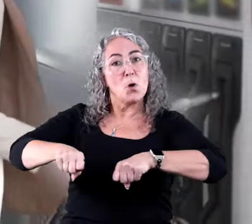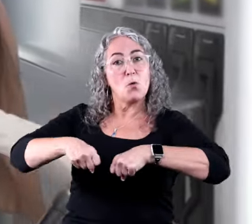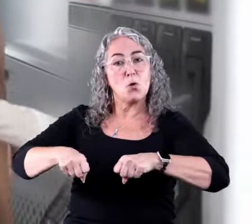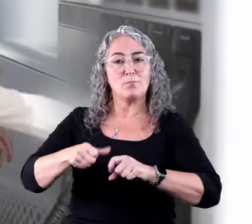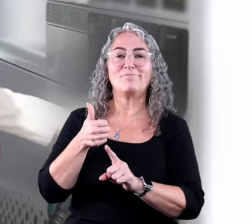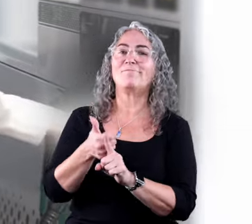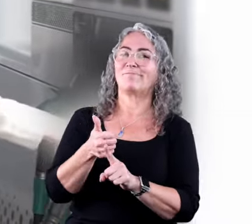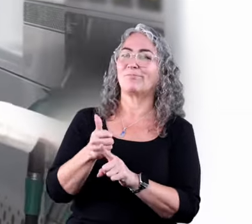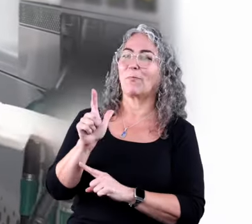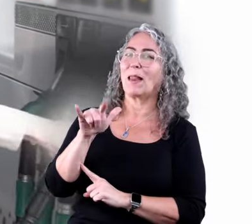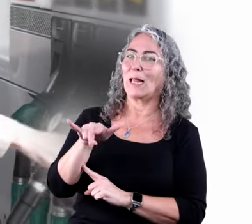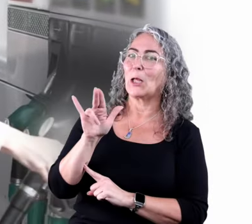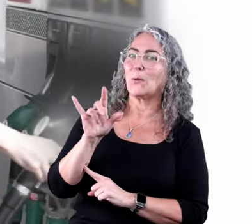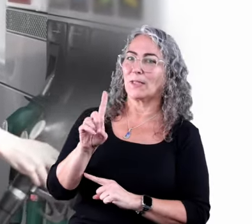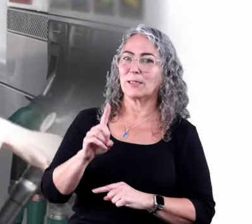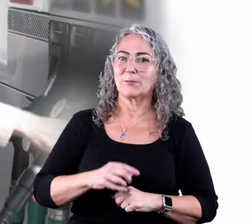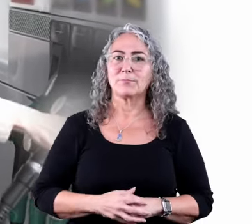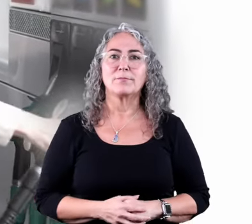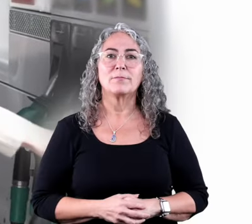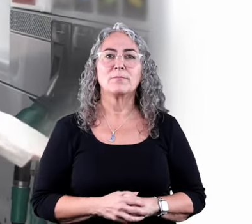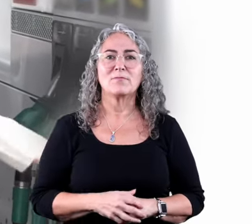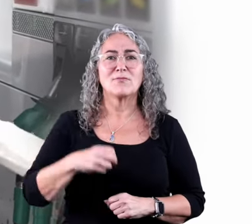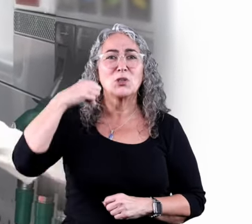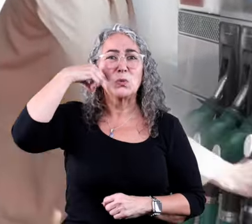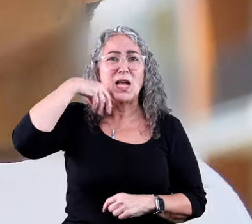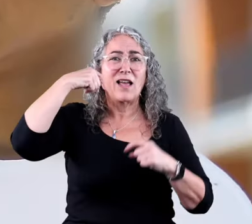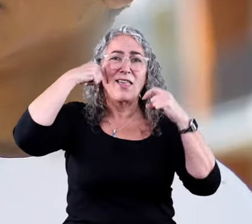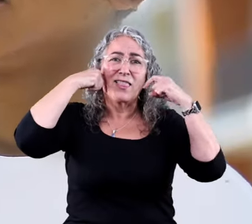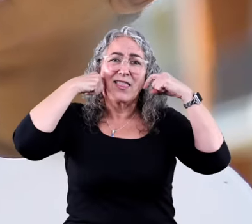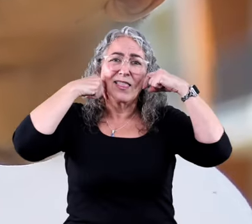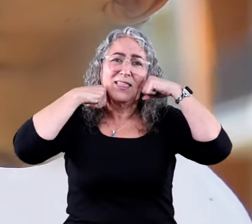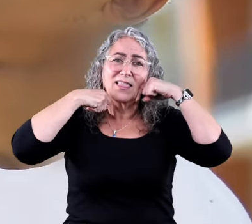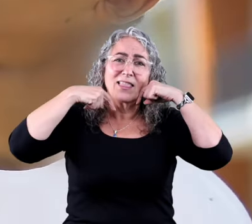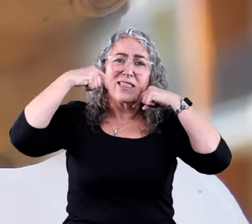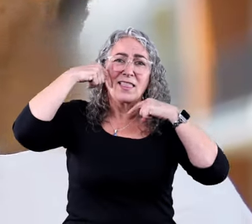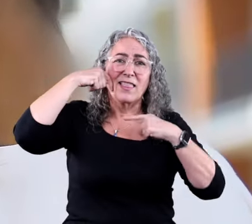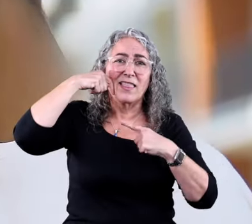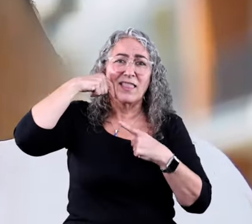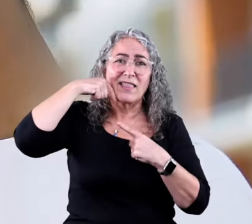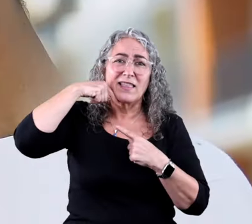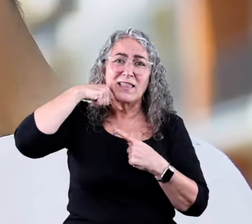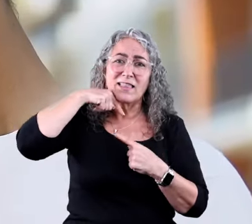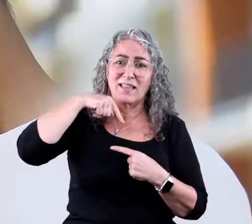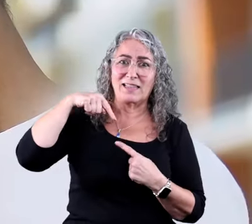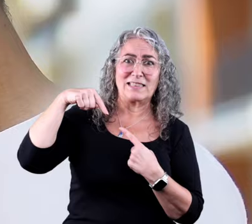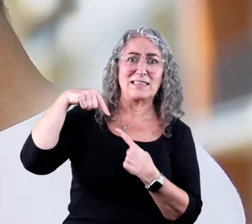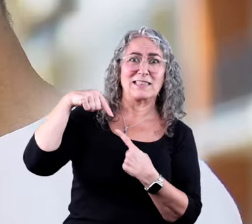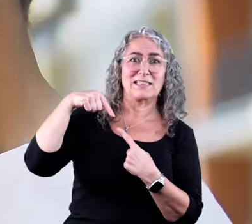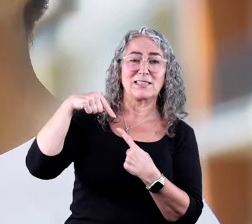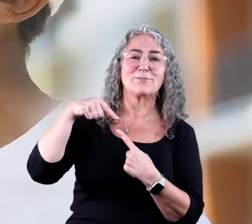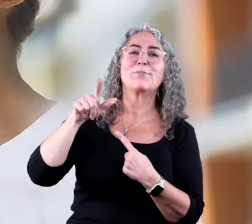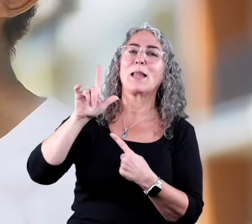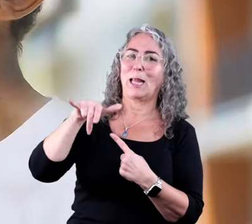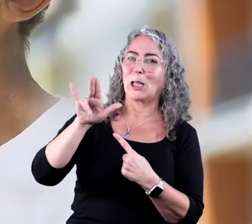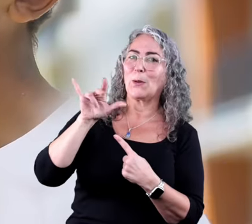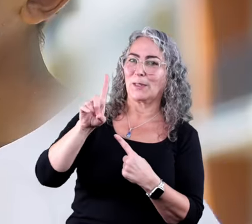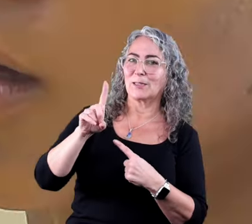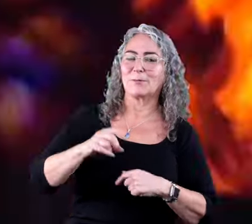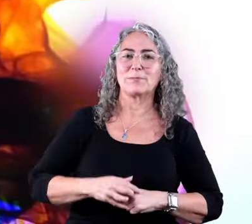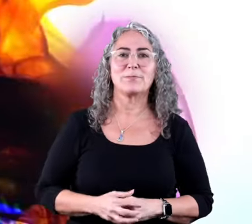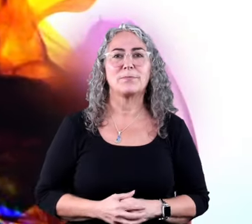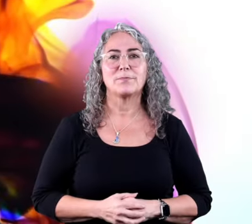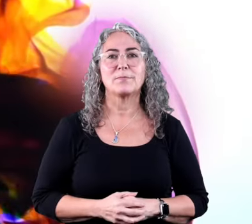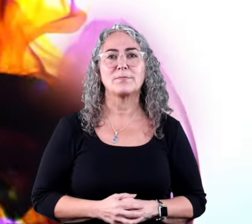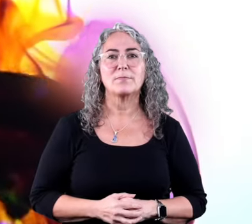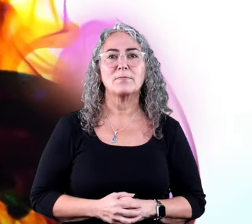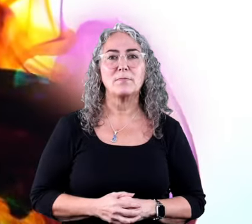or lawnmower? Yep, that's a liquid. So is the sweat that comes out of your body when you run around a lot.